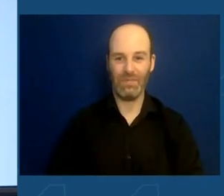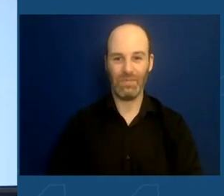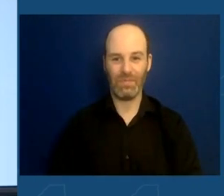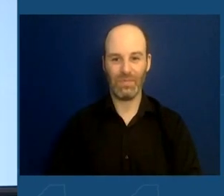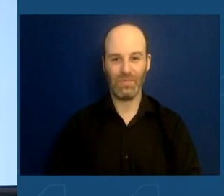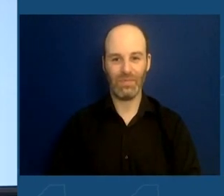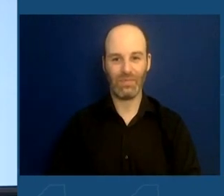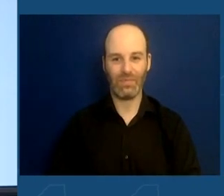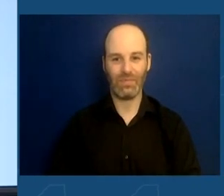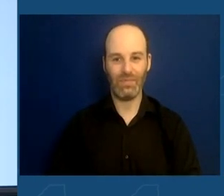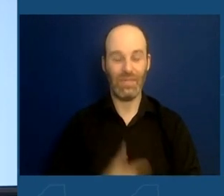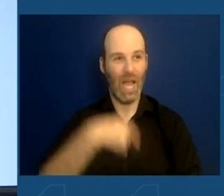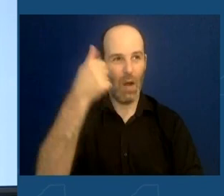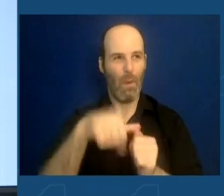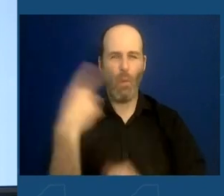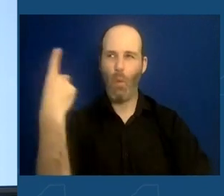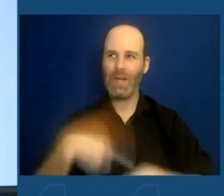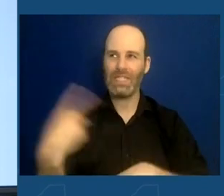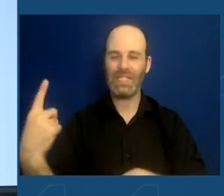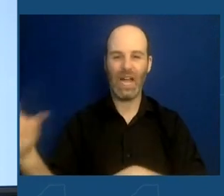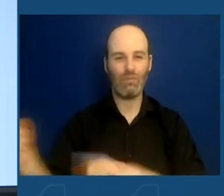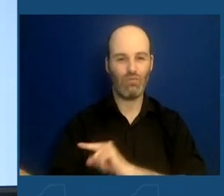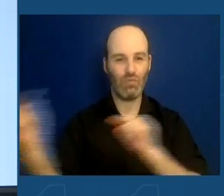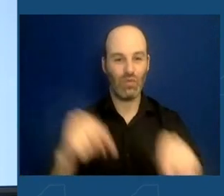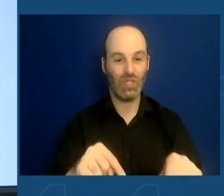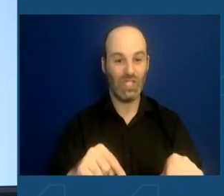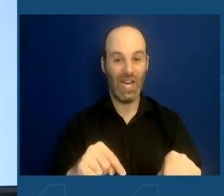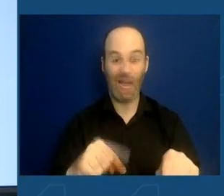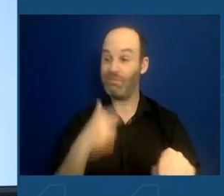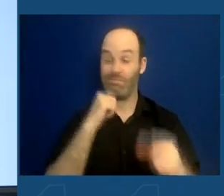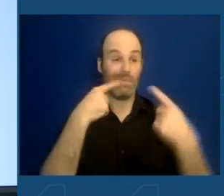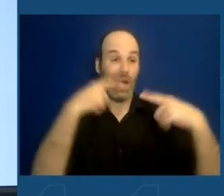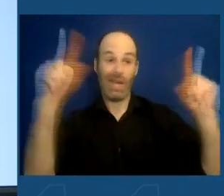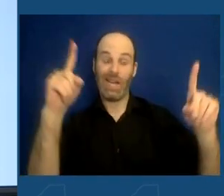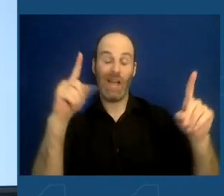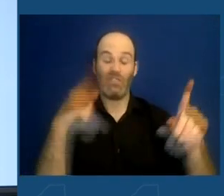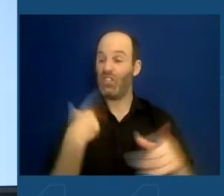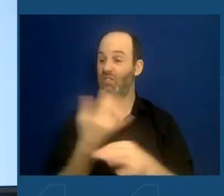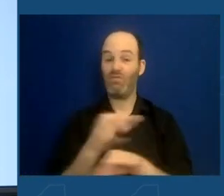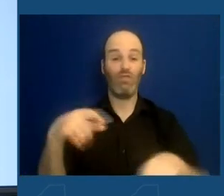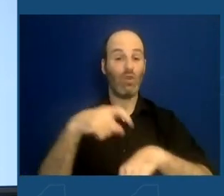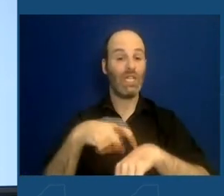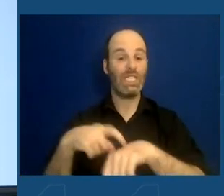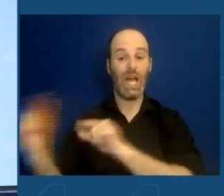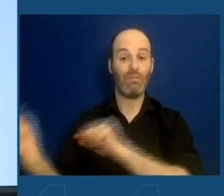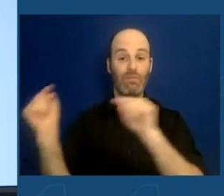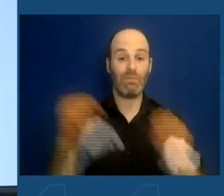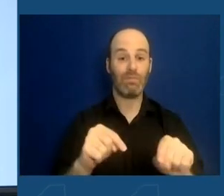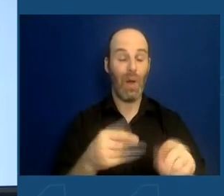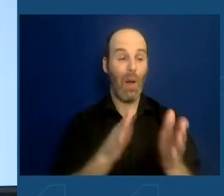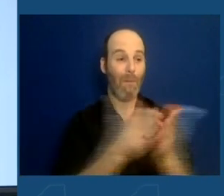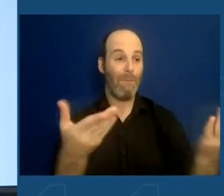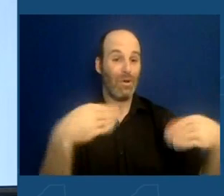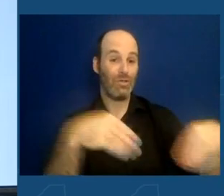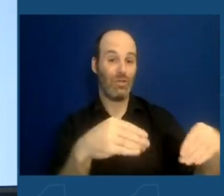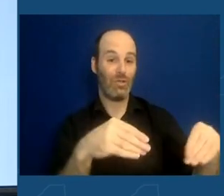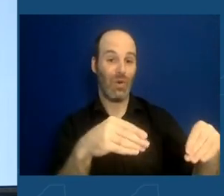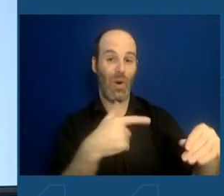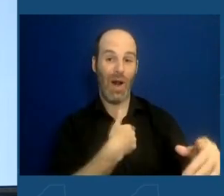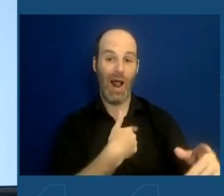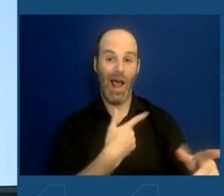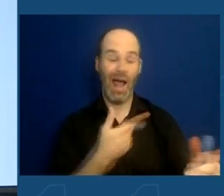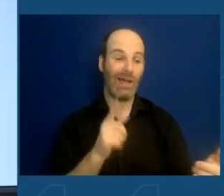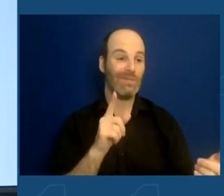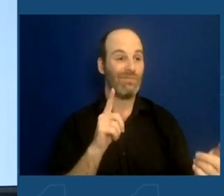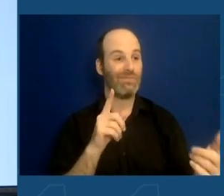one time in particular. Was totally unannounced on her free time, back to the bookstore. I'm at a birthday party out of town.